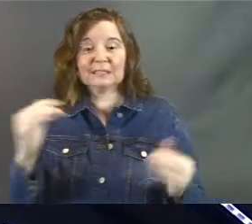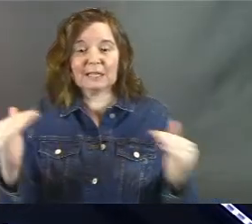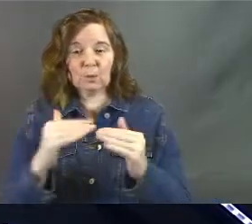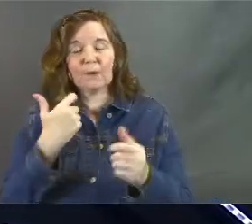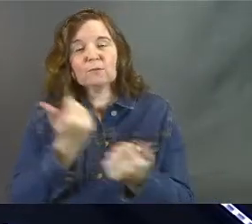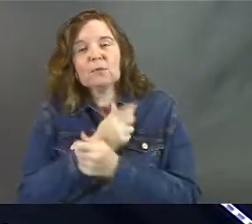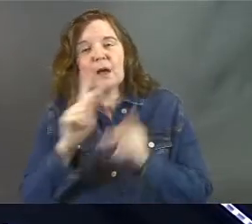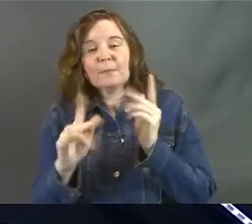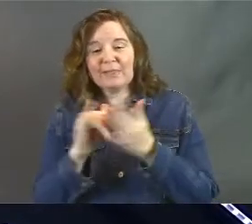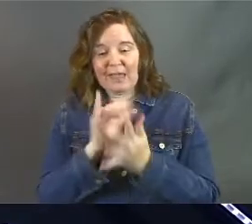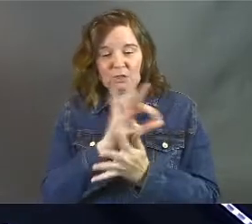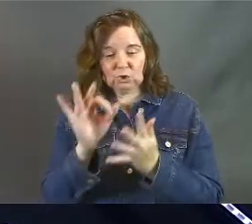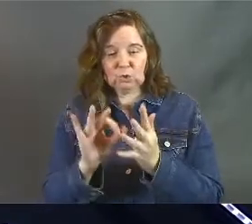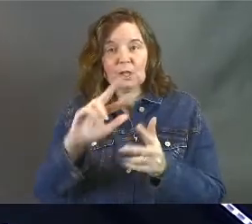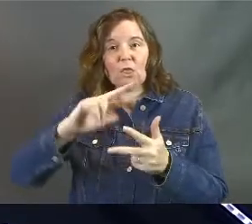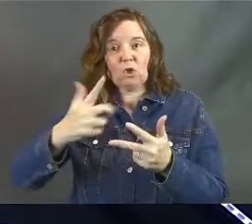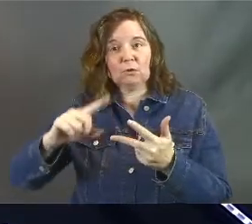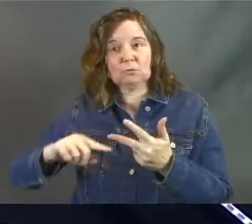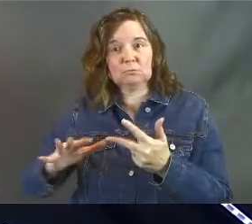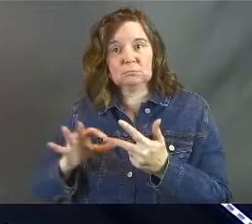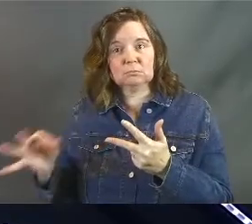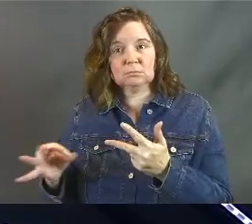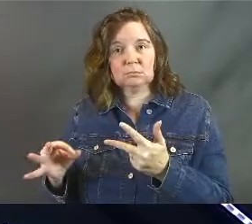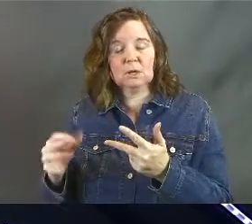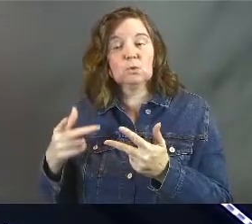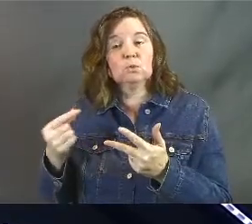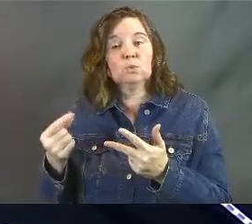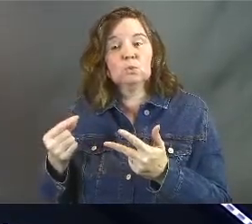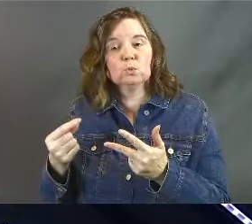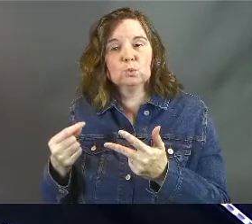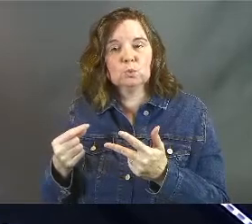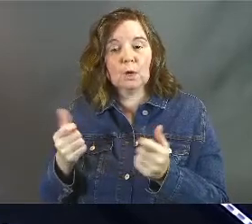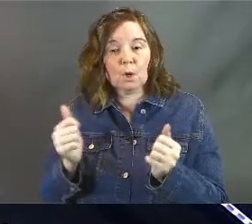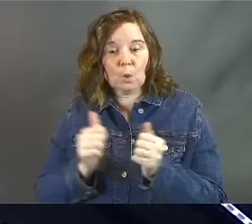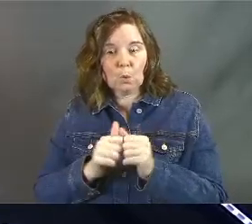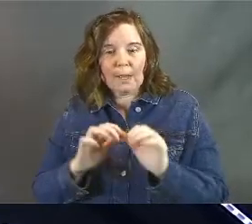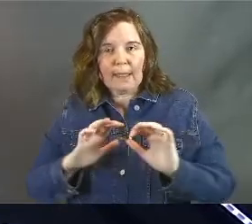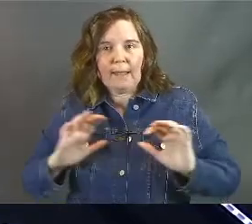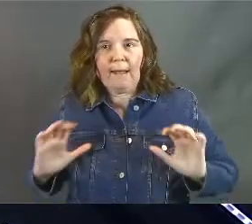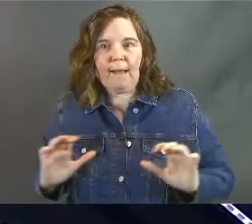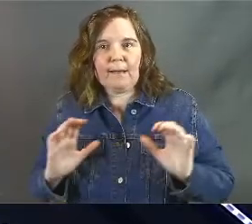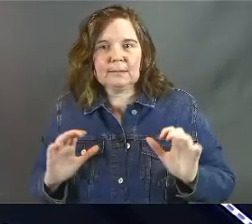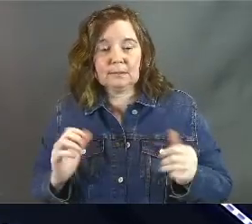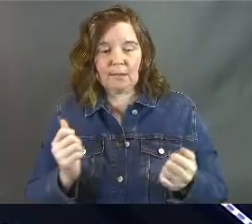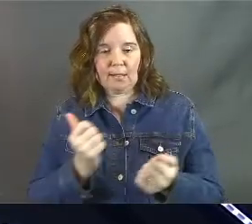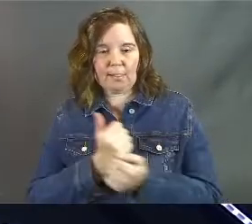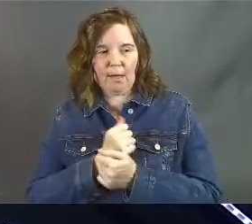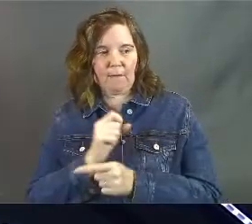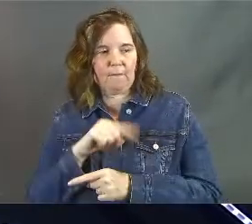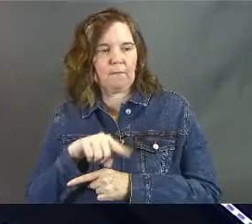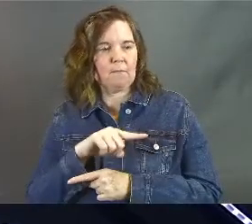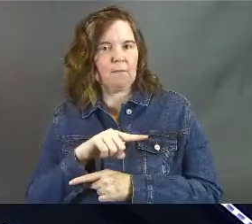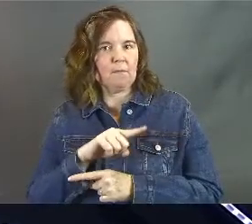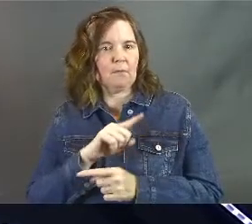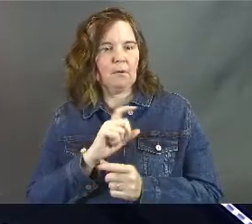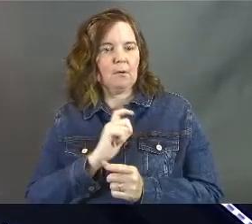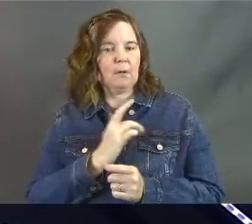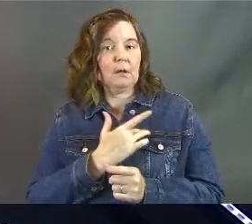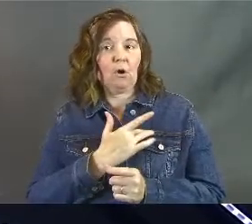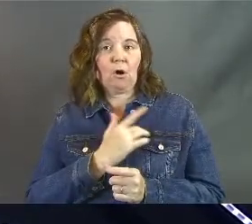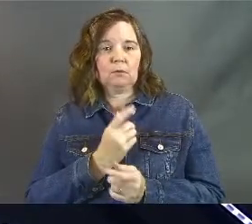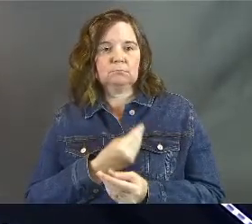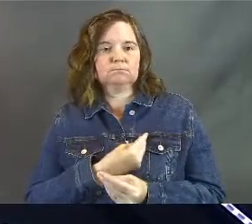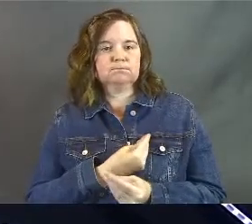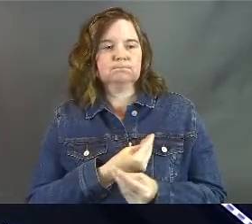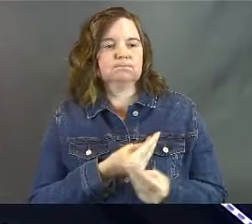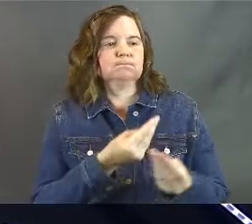love people. That's choosing the third option, is to proactively, with action, love people. Give your heart away to people